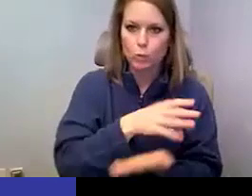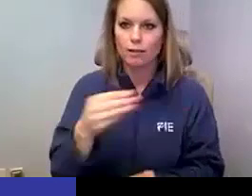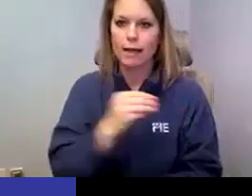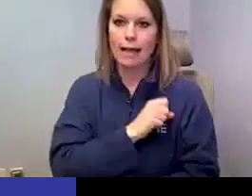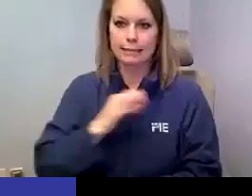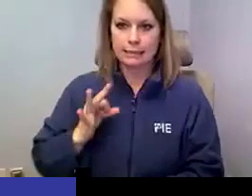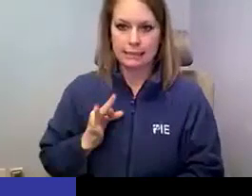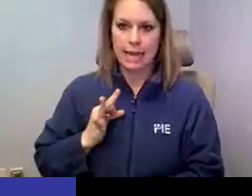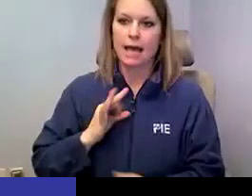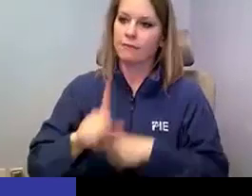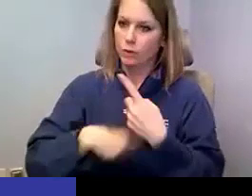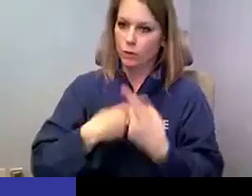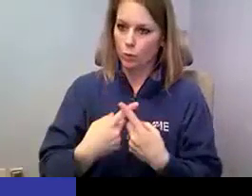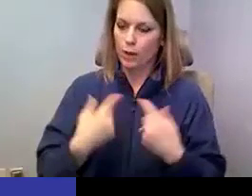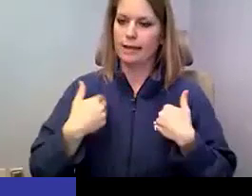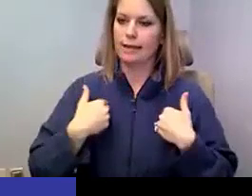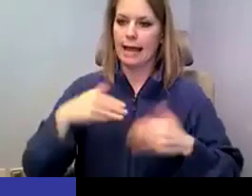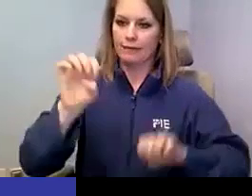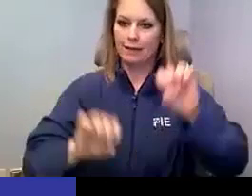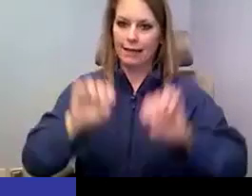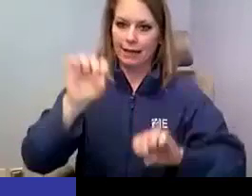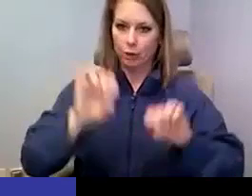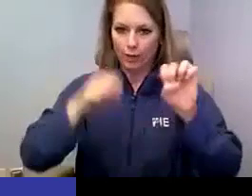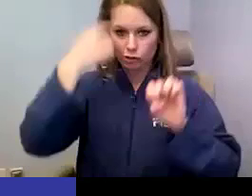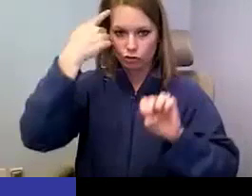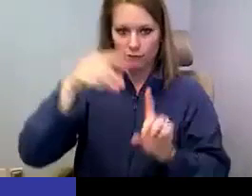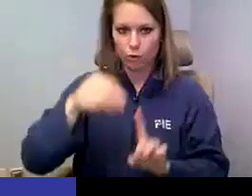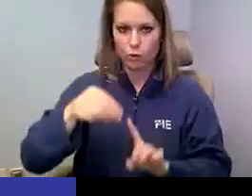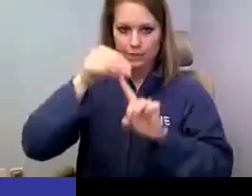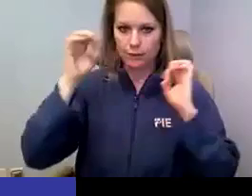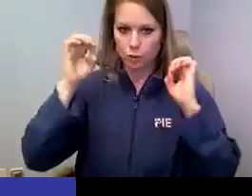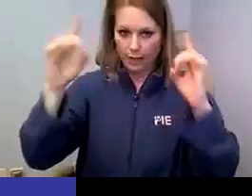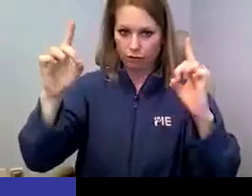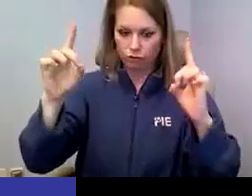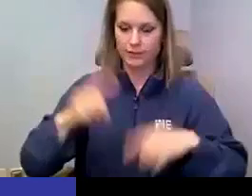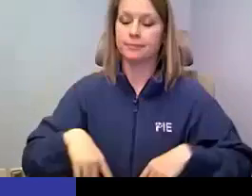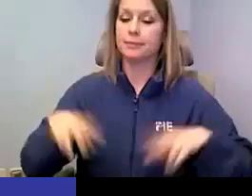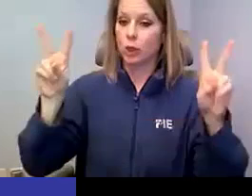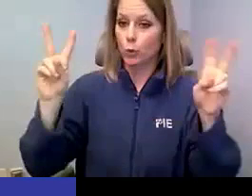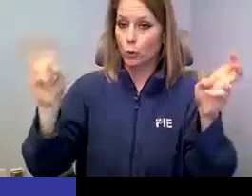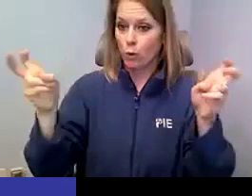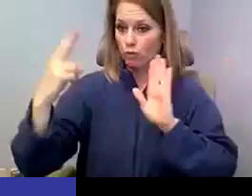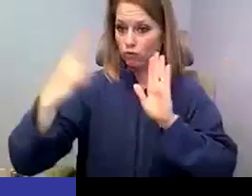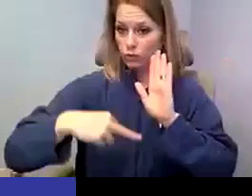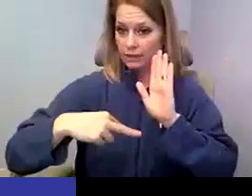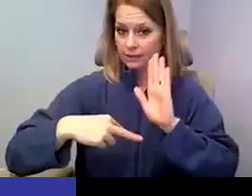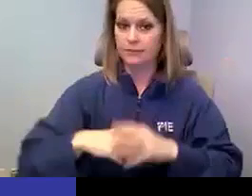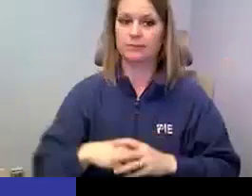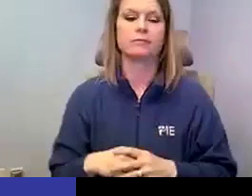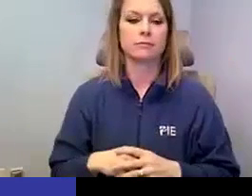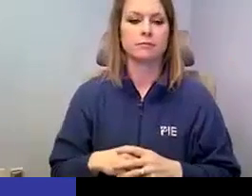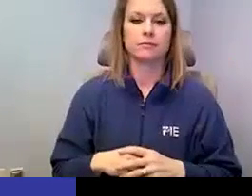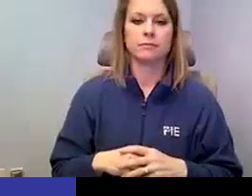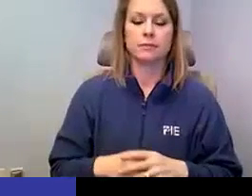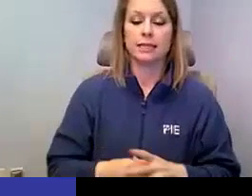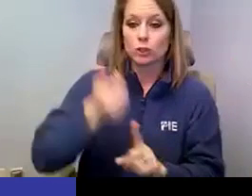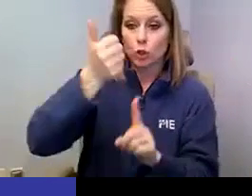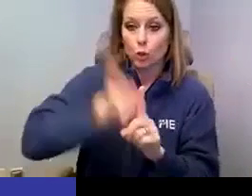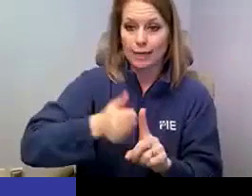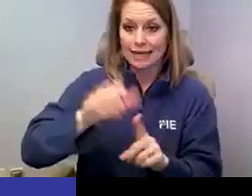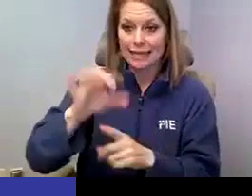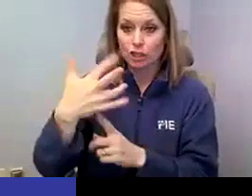special education evaluations. This quote says, "In evaluating each child with a disability,